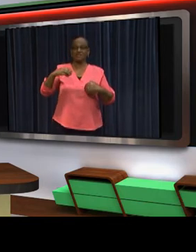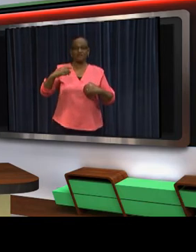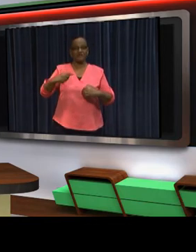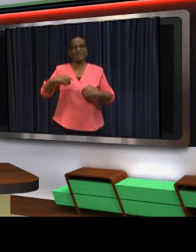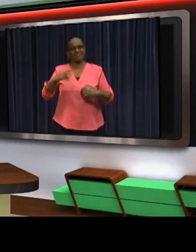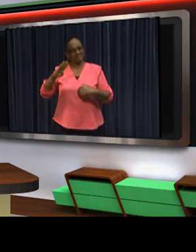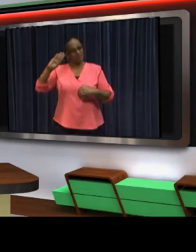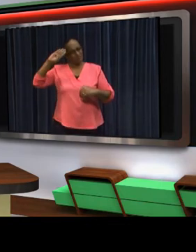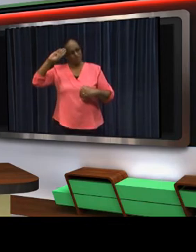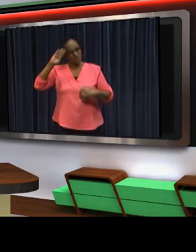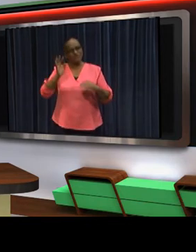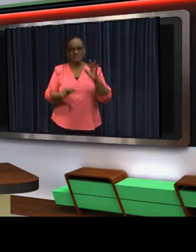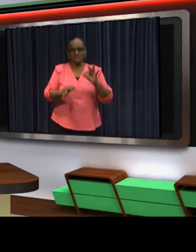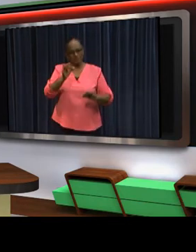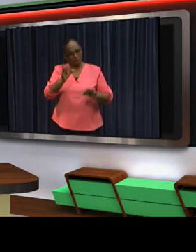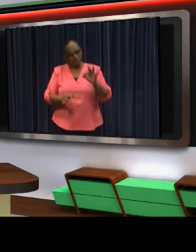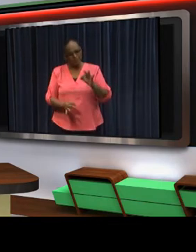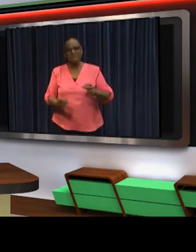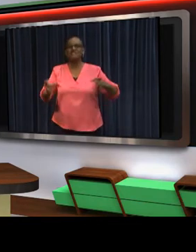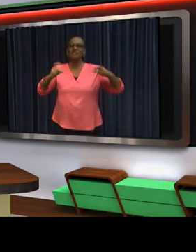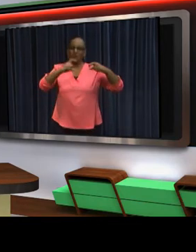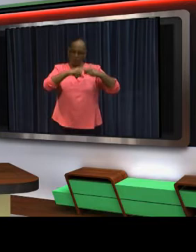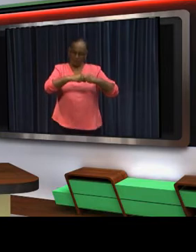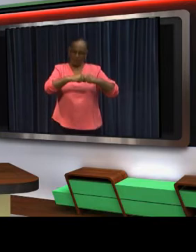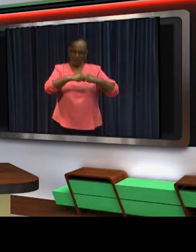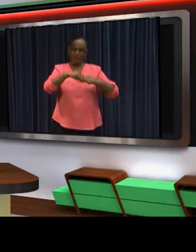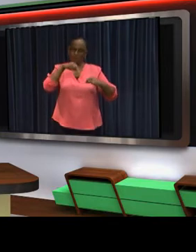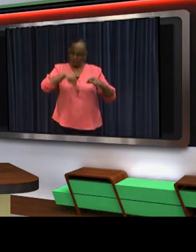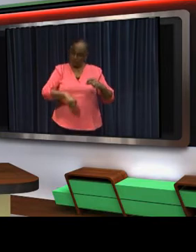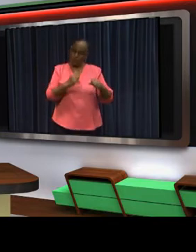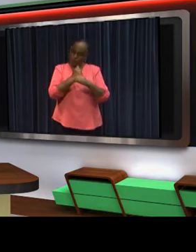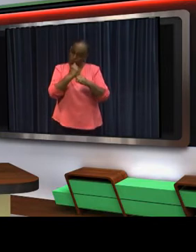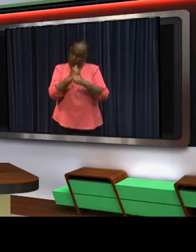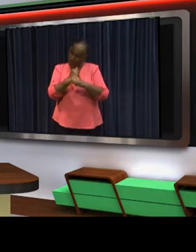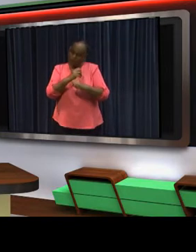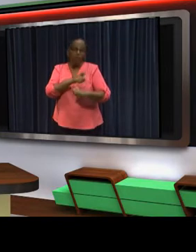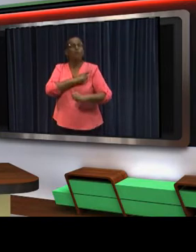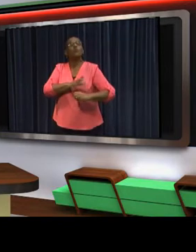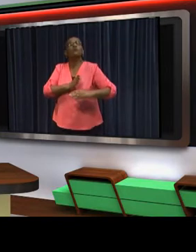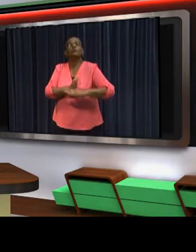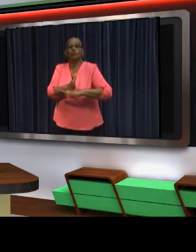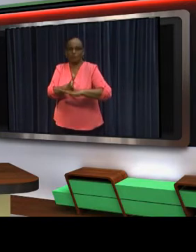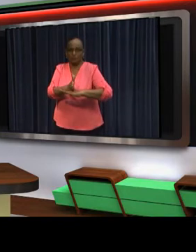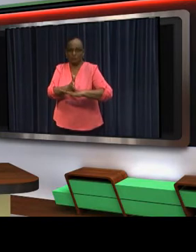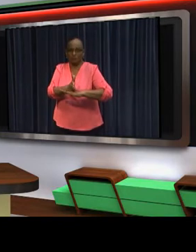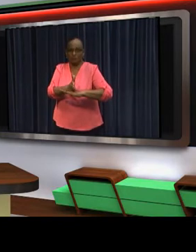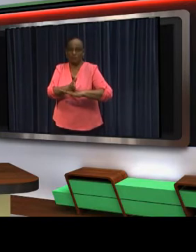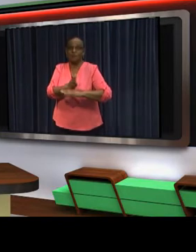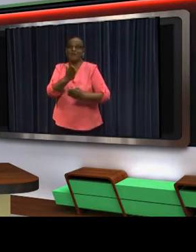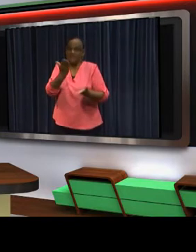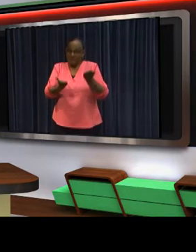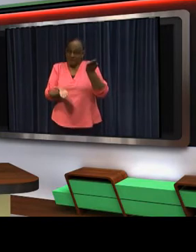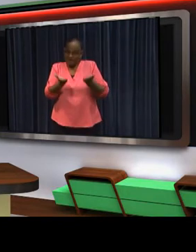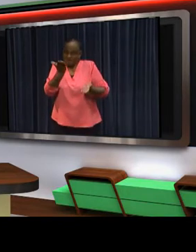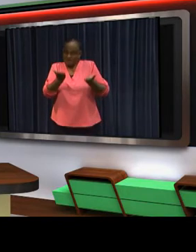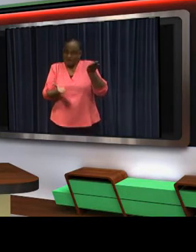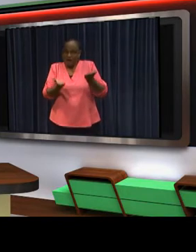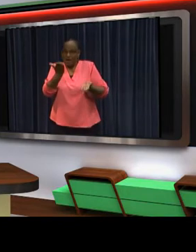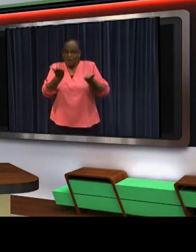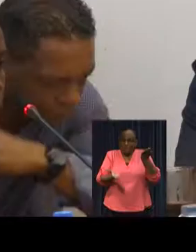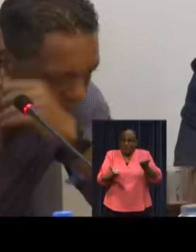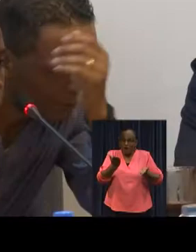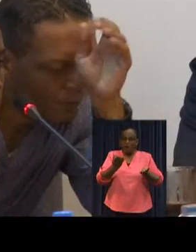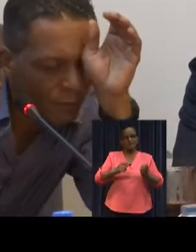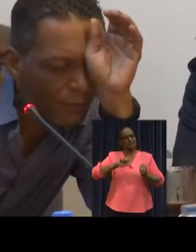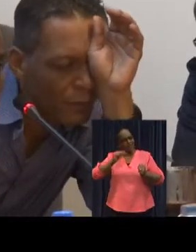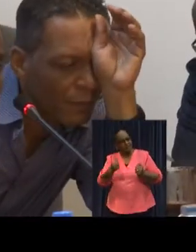operation. And the work is continuing. After an evaluation, any adjustments will be made.